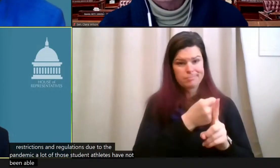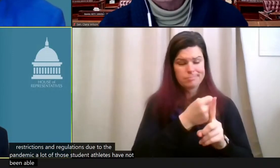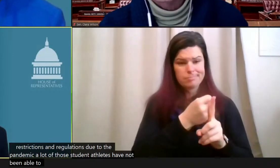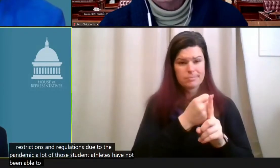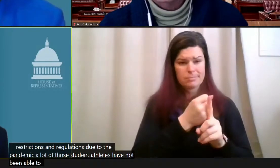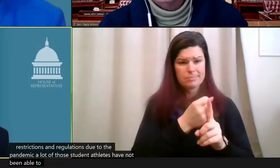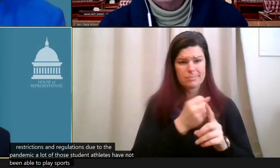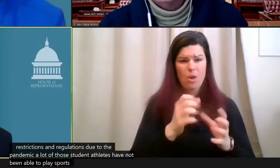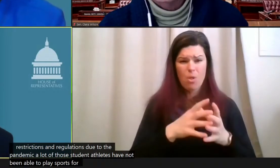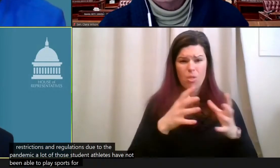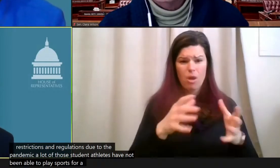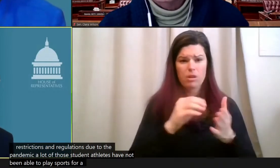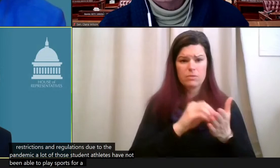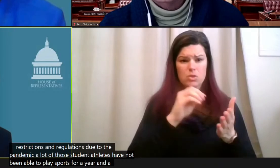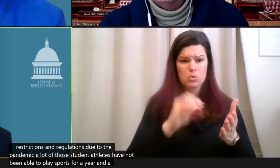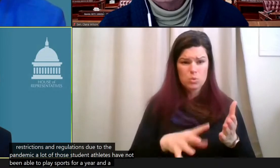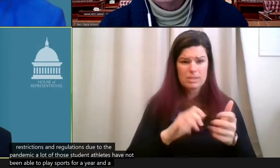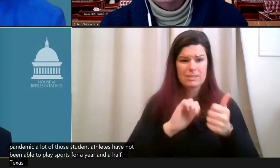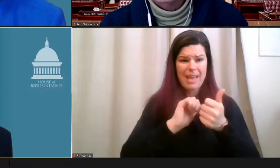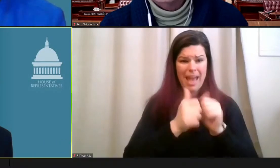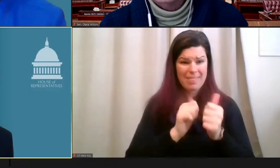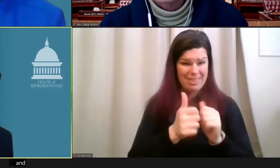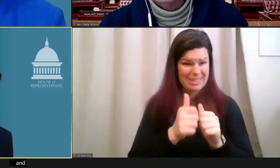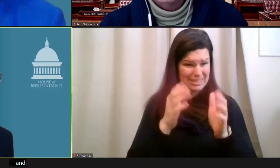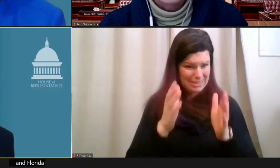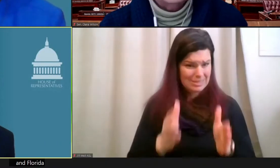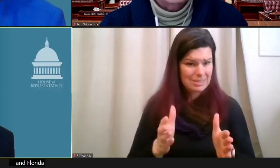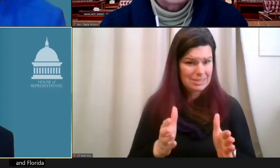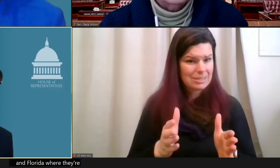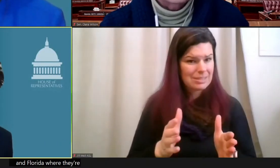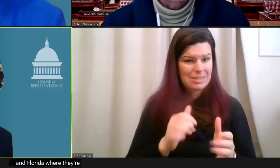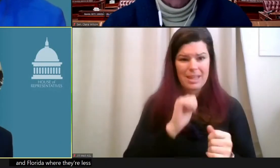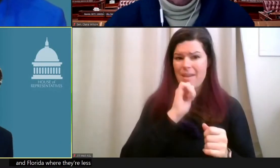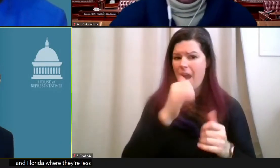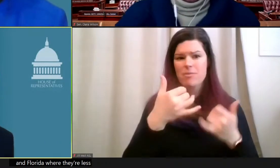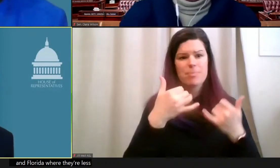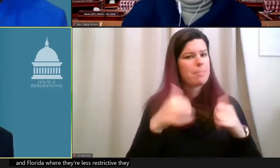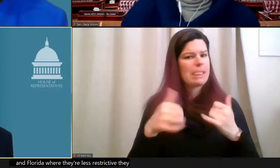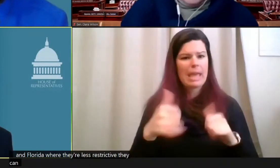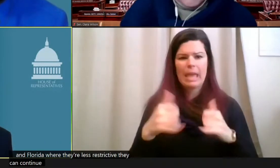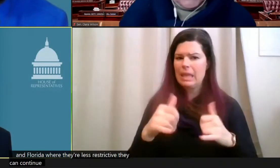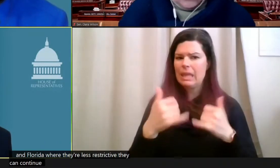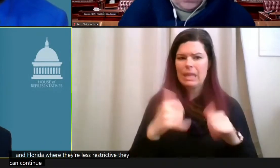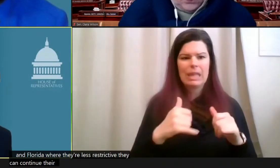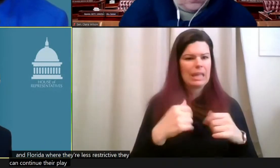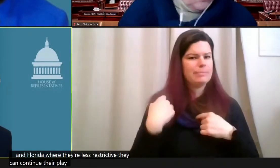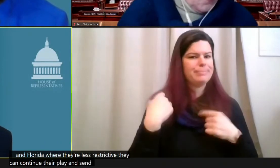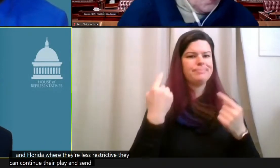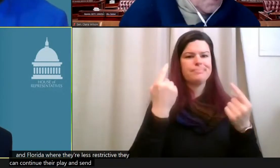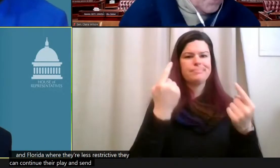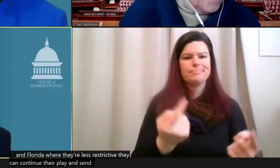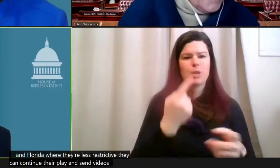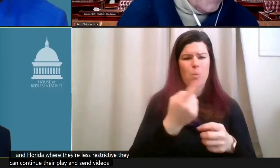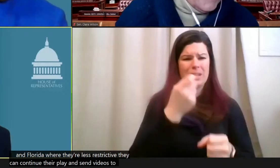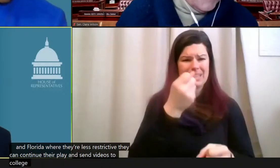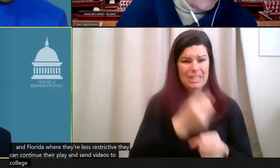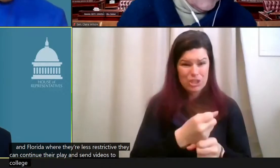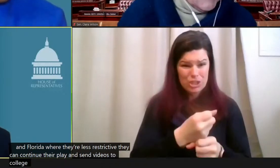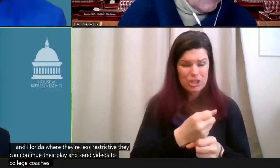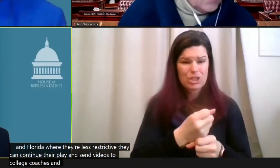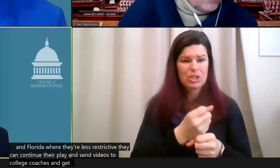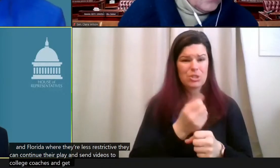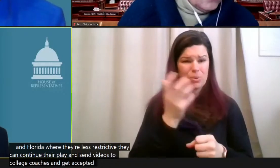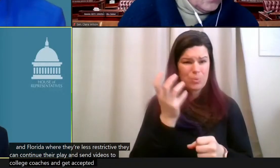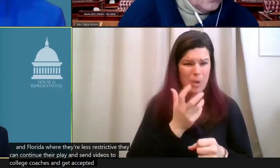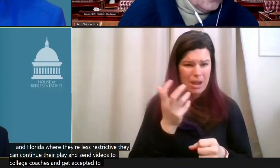Texas or Florida, where they're less restrictive, they're able to continue their play, send videos to college coaches, and get accepted to institutions. And that's not fair.